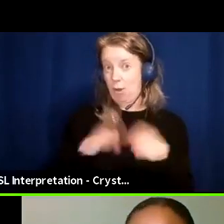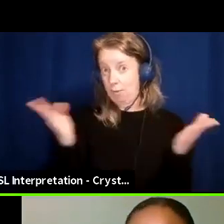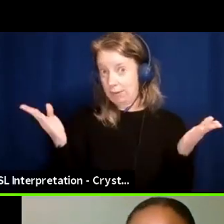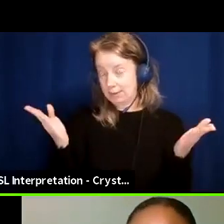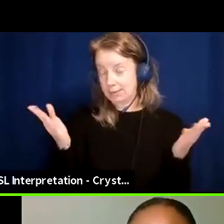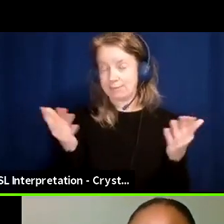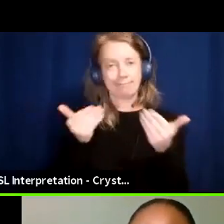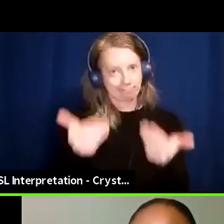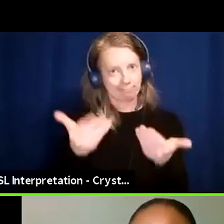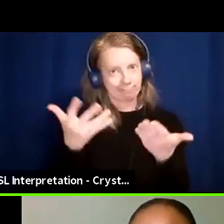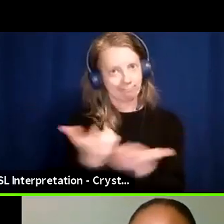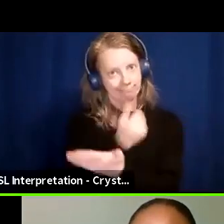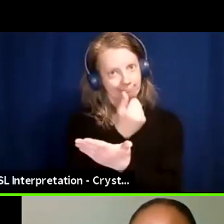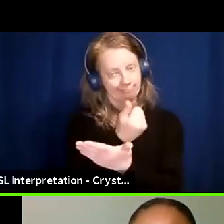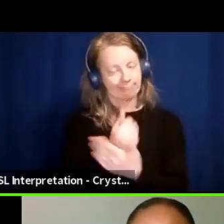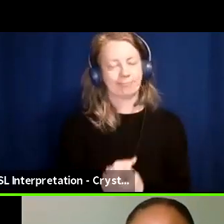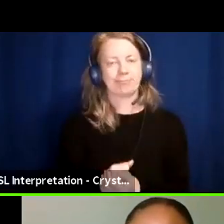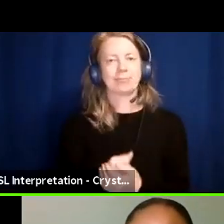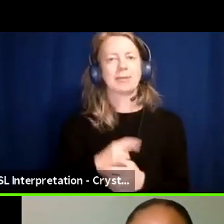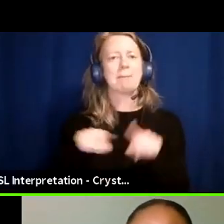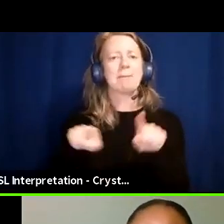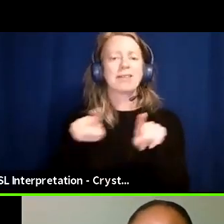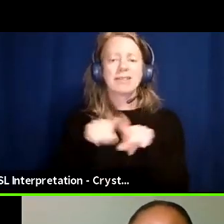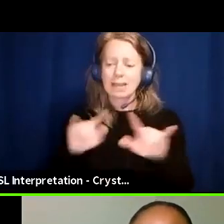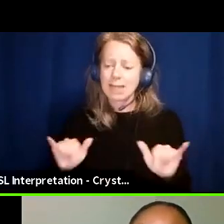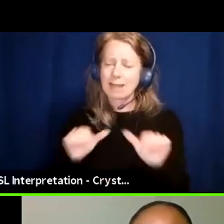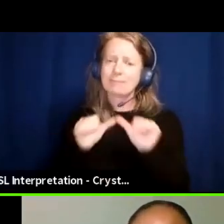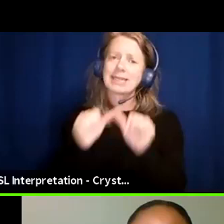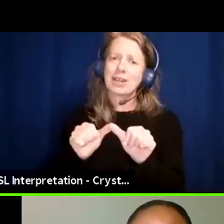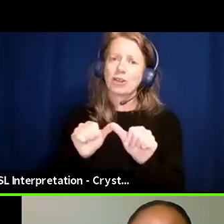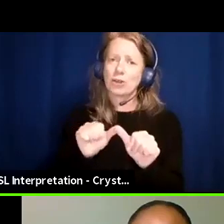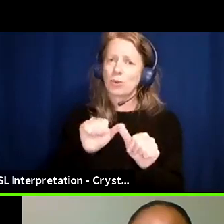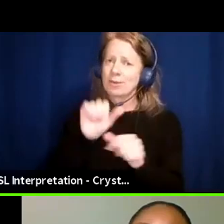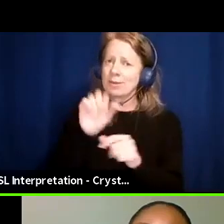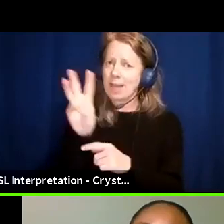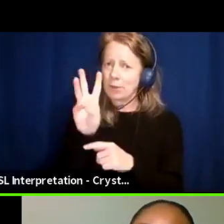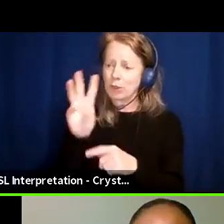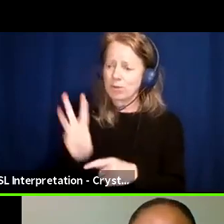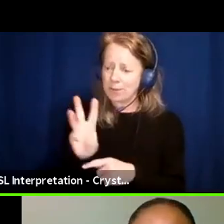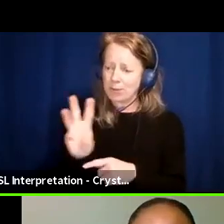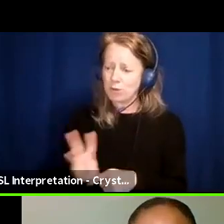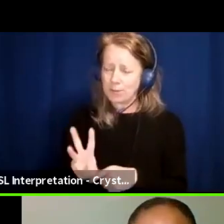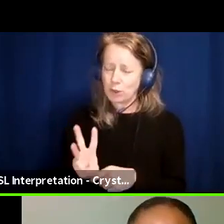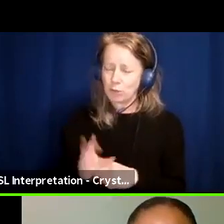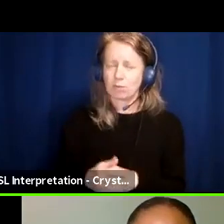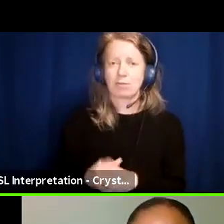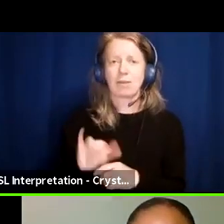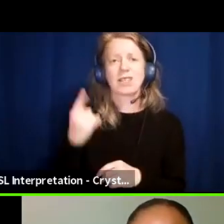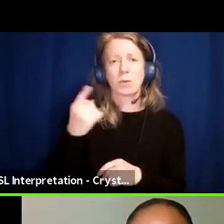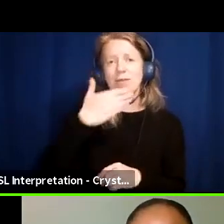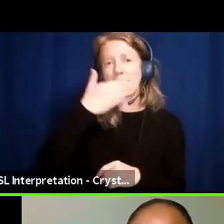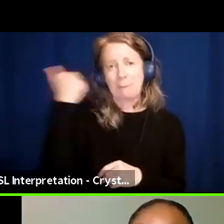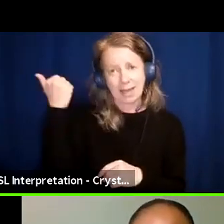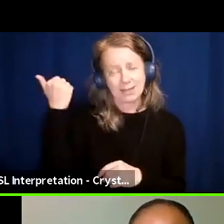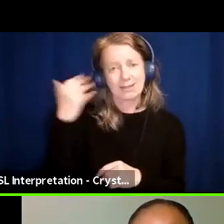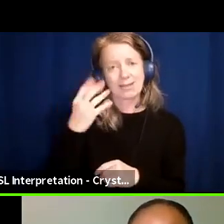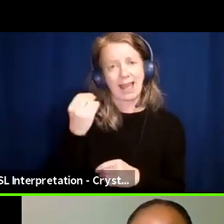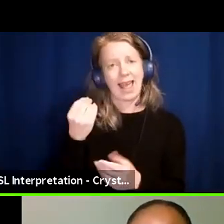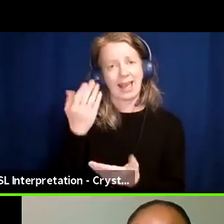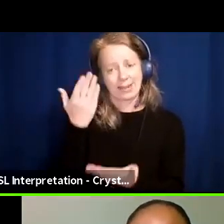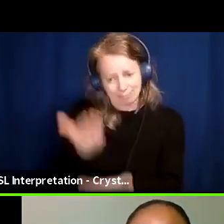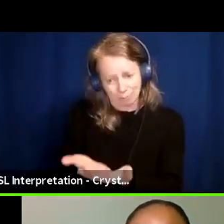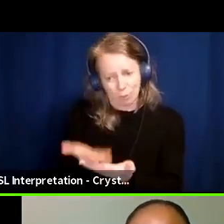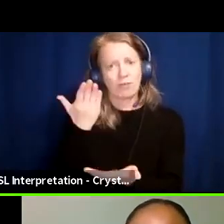But in addition to that, to continue the 3 Ws, as that's one of the best and evidence-based, surefire